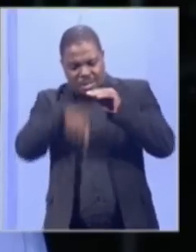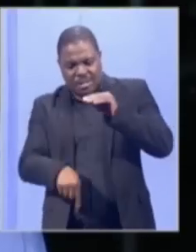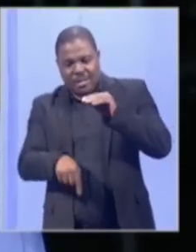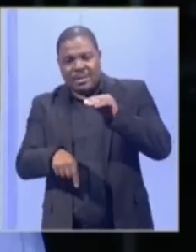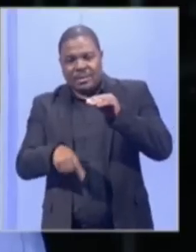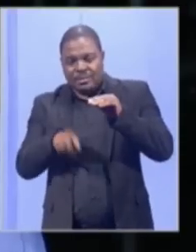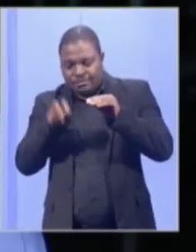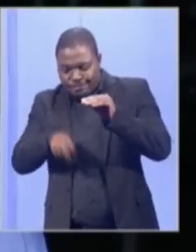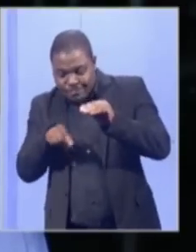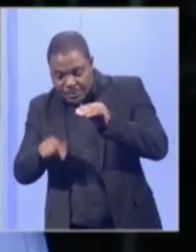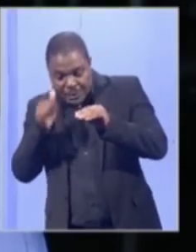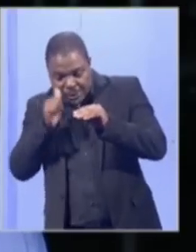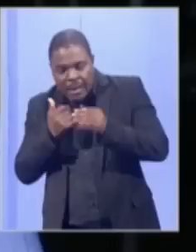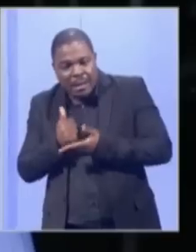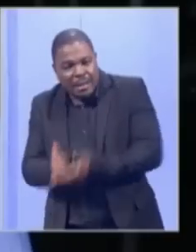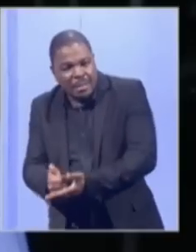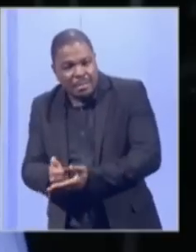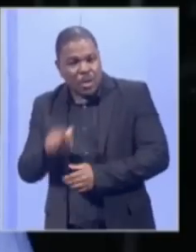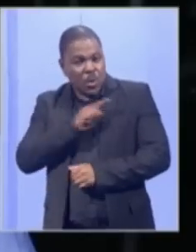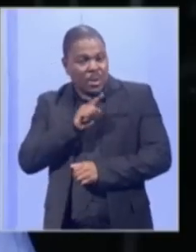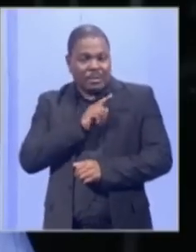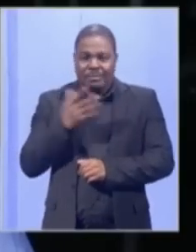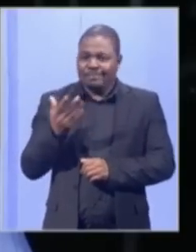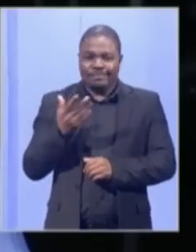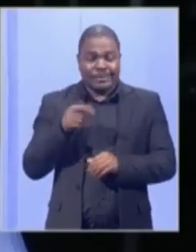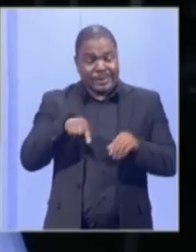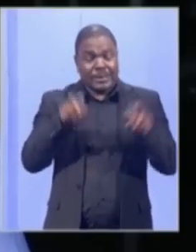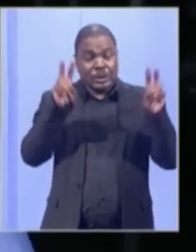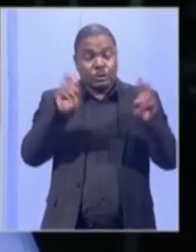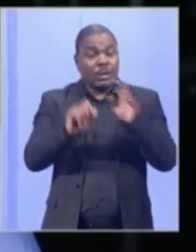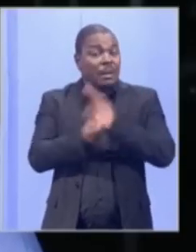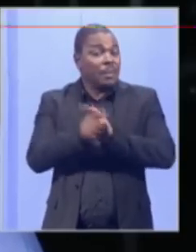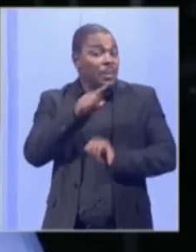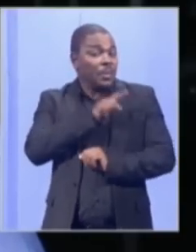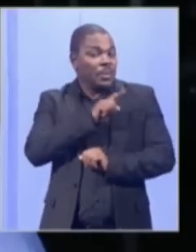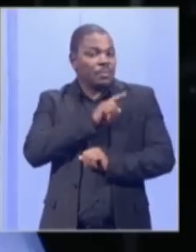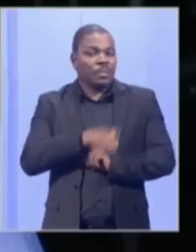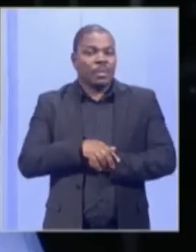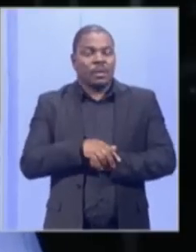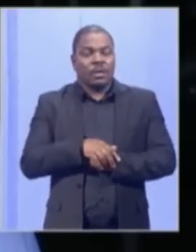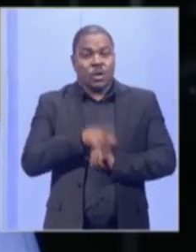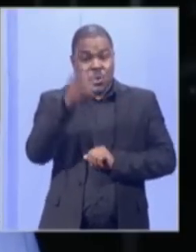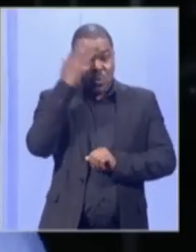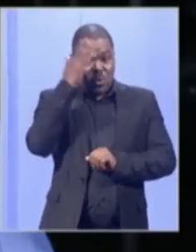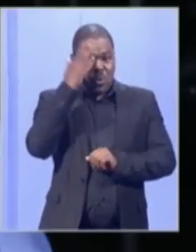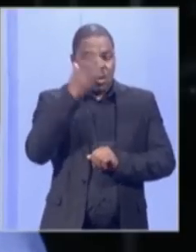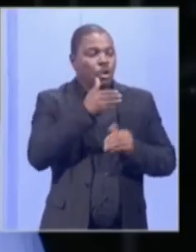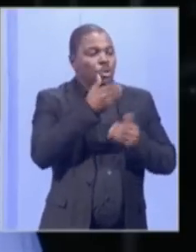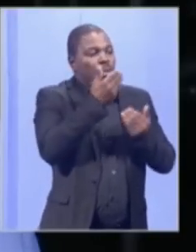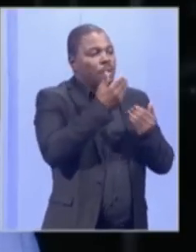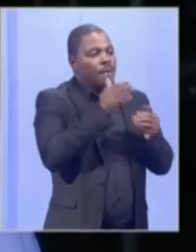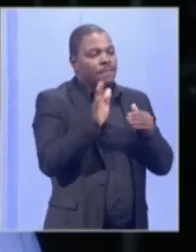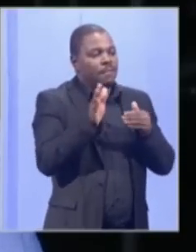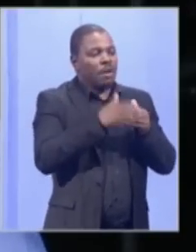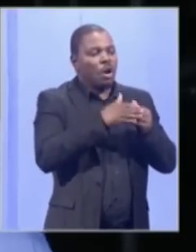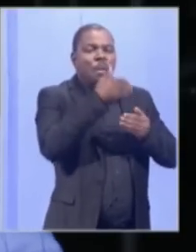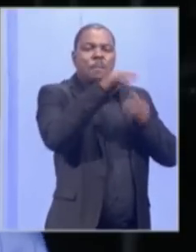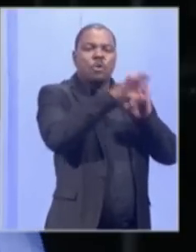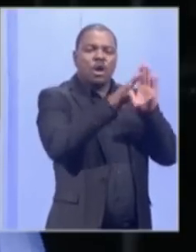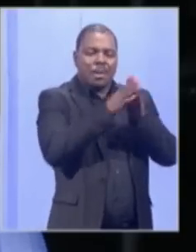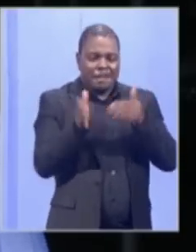baepi ba ba se mo molaong ka ntlha gore go bona le fa le gore ntlha e bakilwe ke gore jaaka o itse gore go na le tsholo la Operation Valamkodi mo ile gore